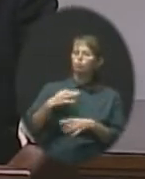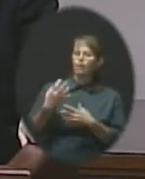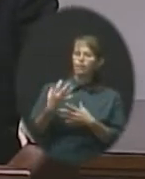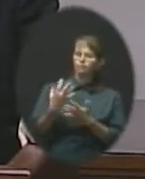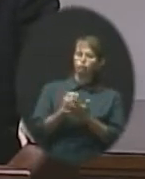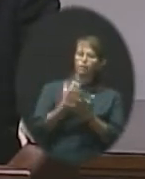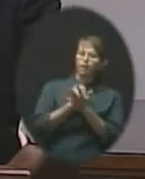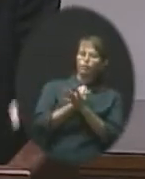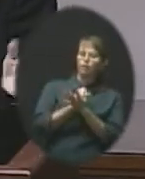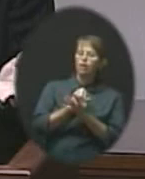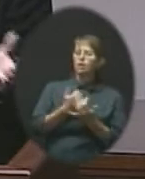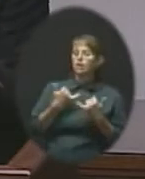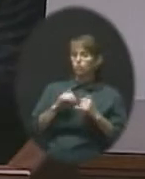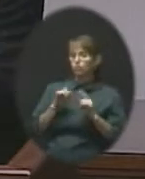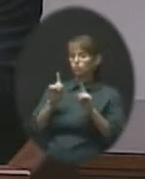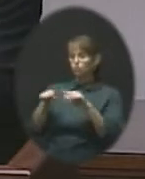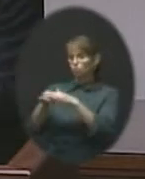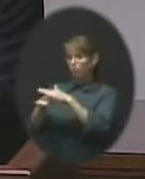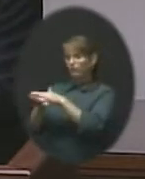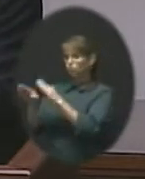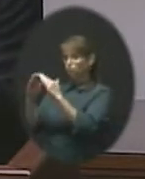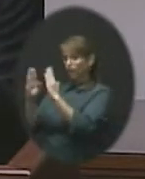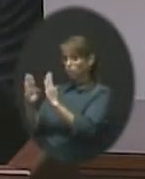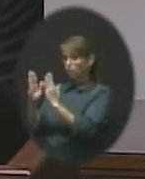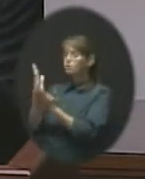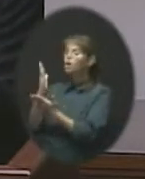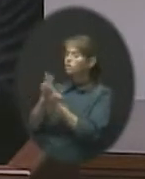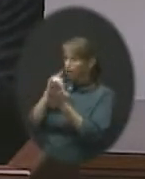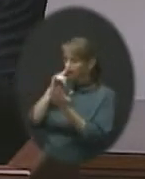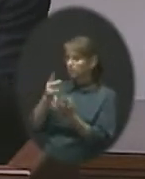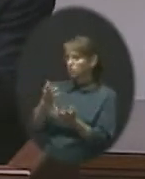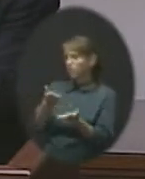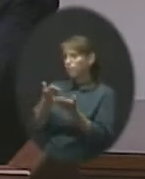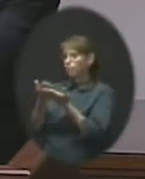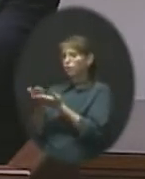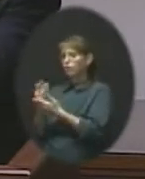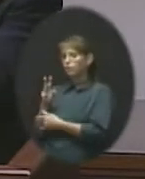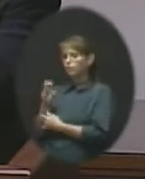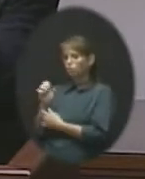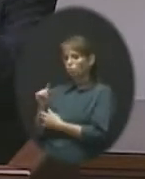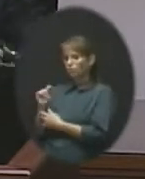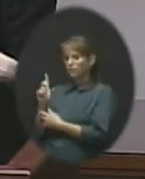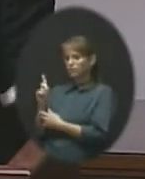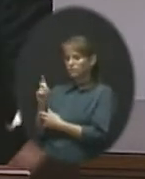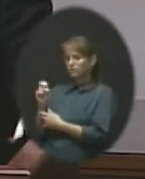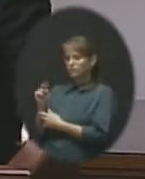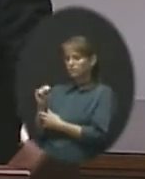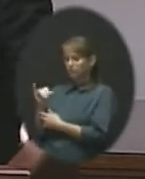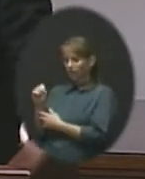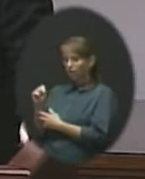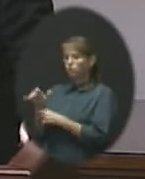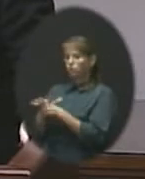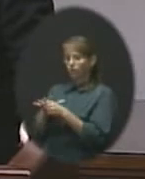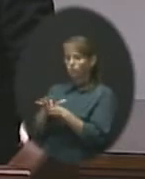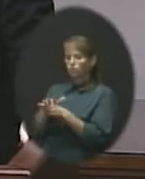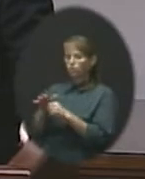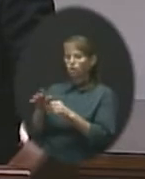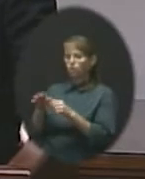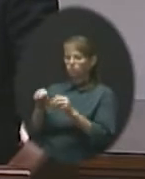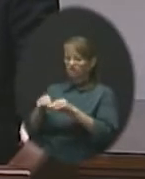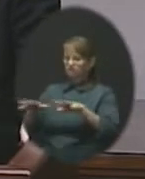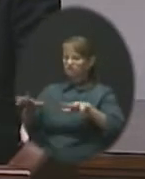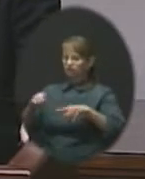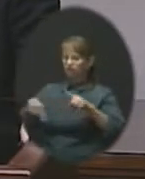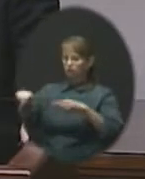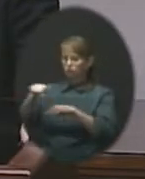houses. We have some kids that we bring over to the West Dennis location. So it's scattered.